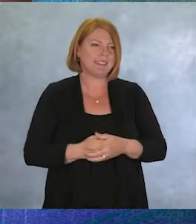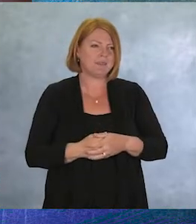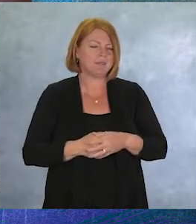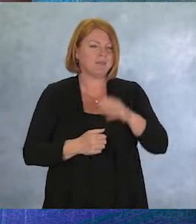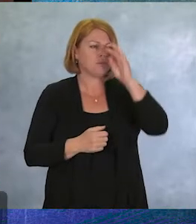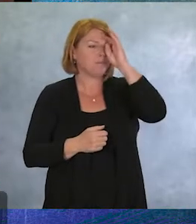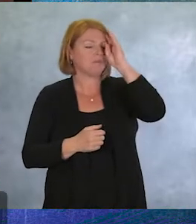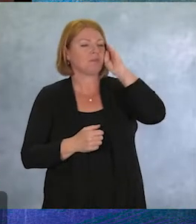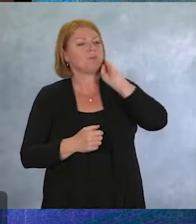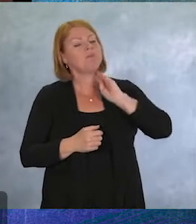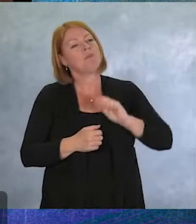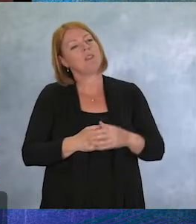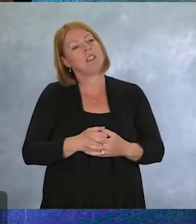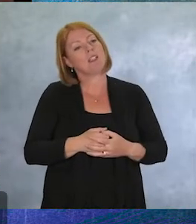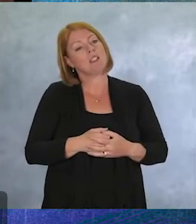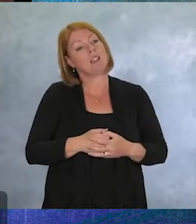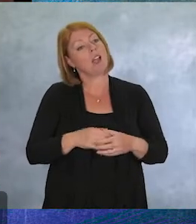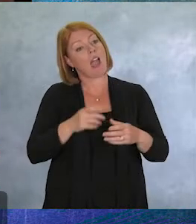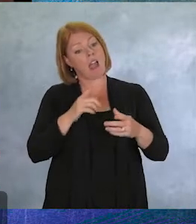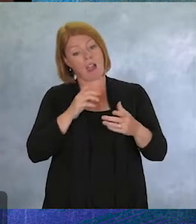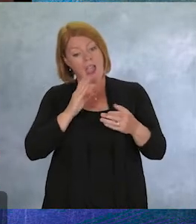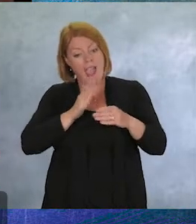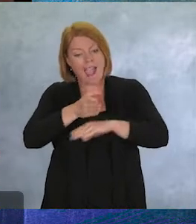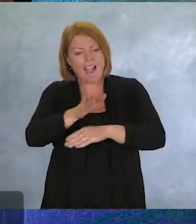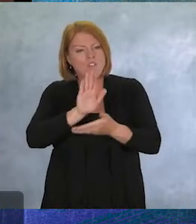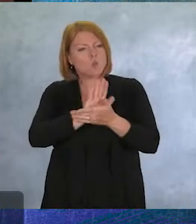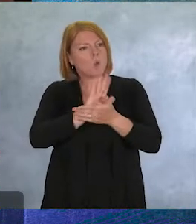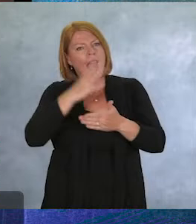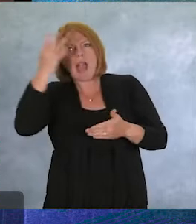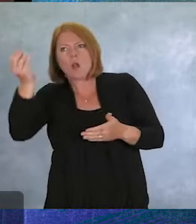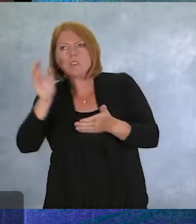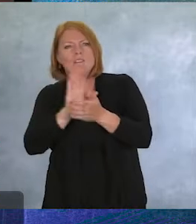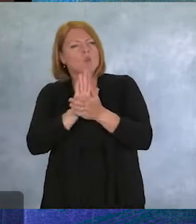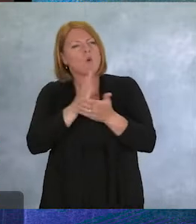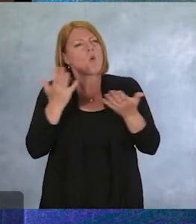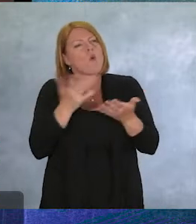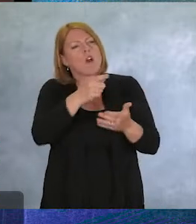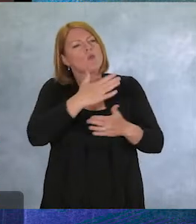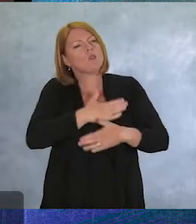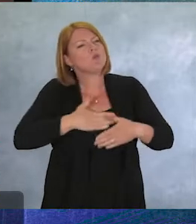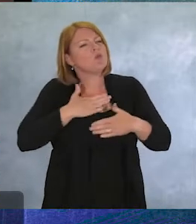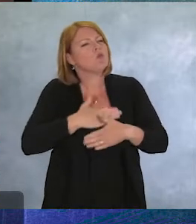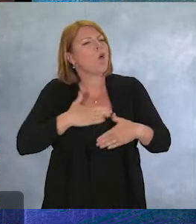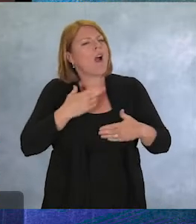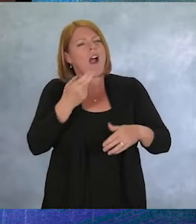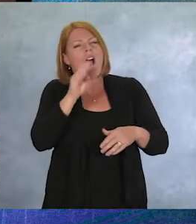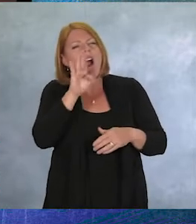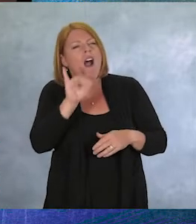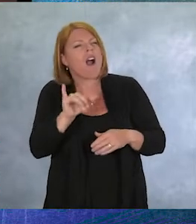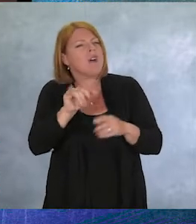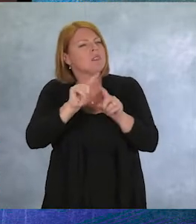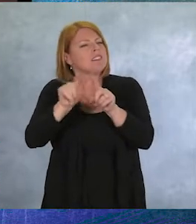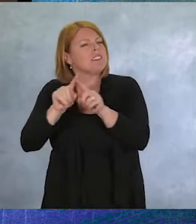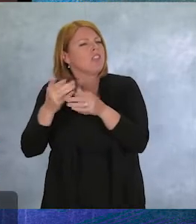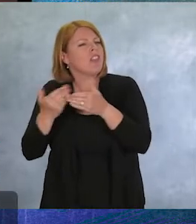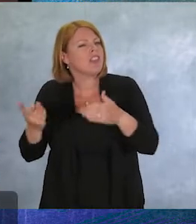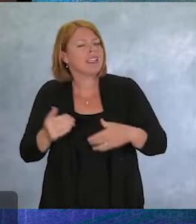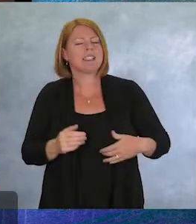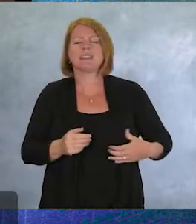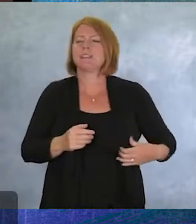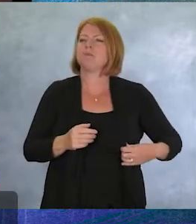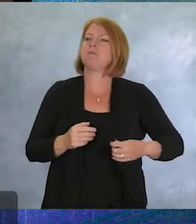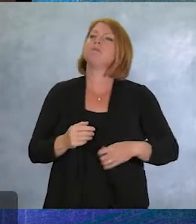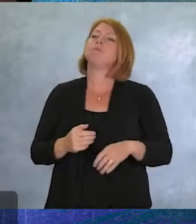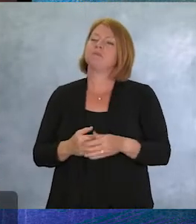is. What do you like to do when you're not in school? Like, what are your hobbies and like just things you like? Well,